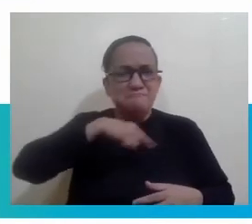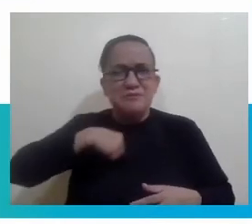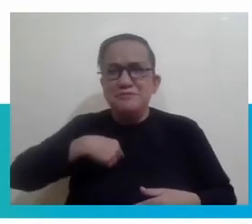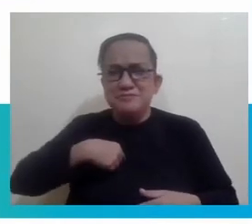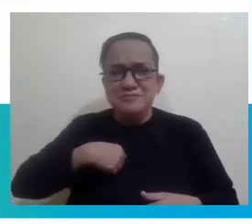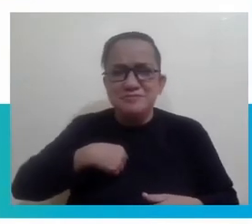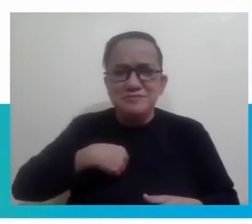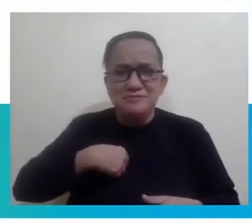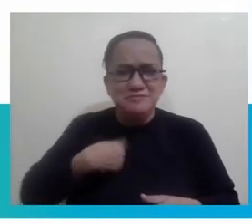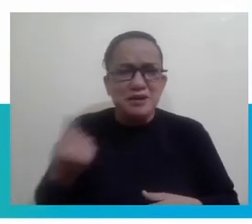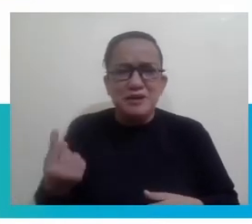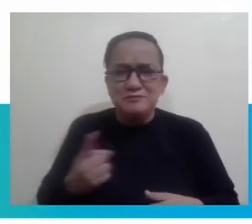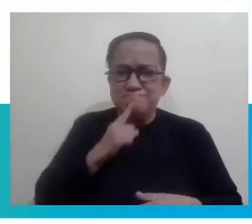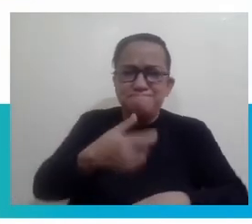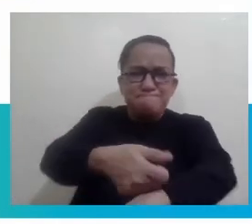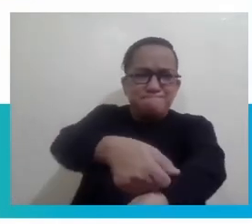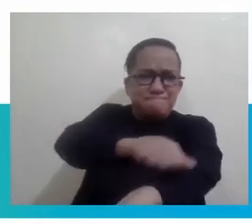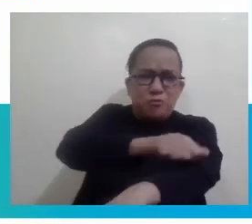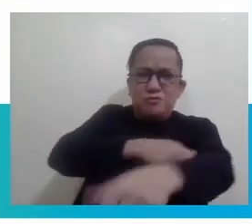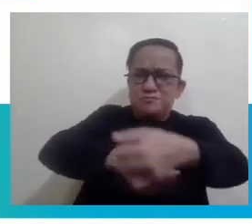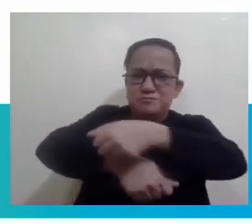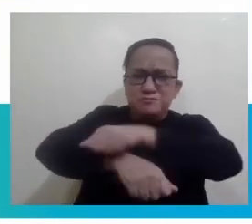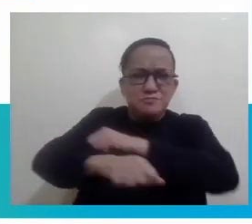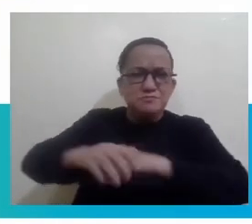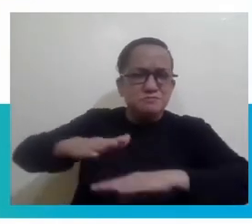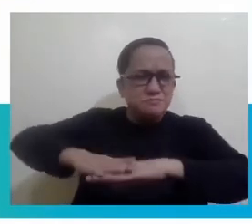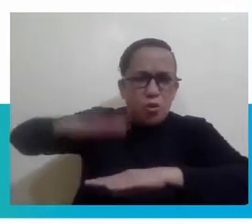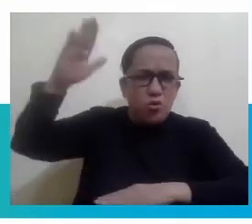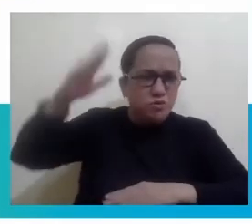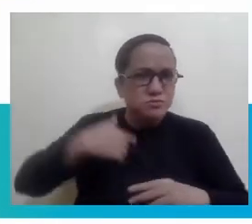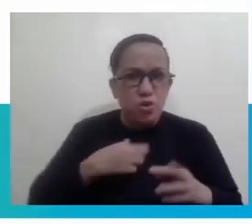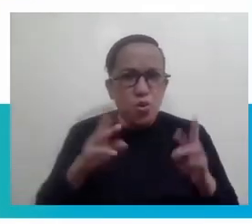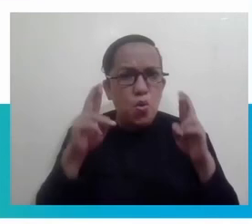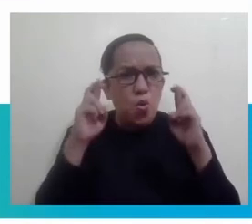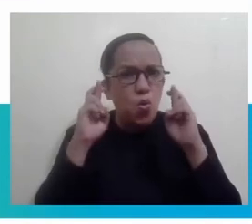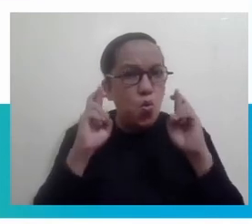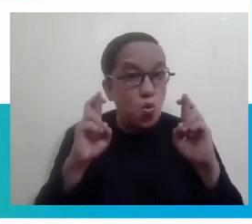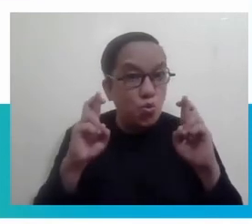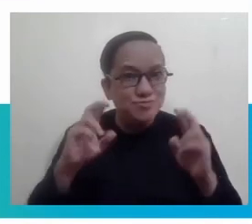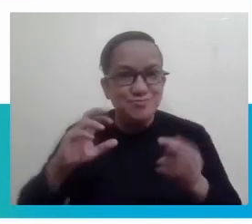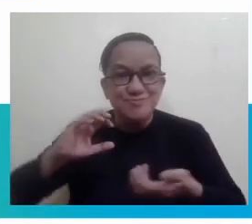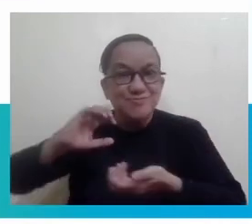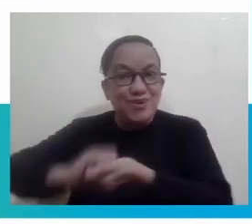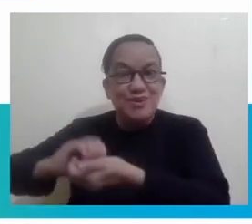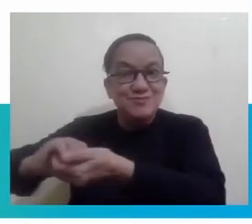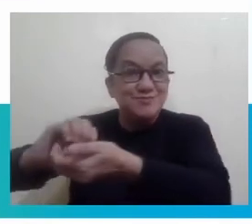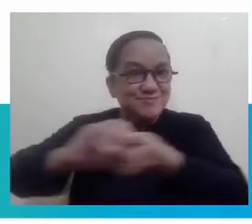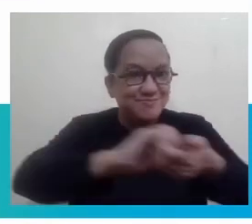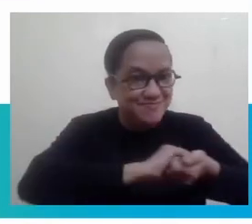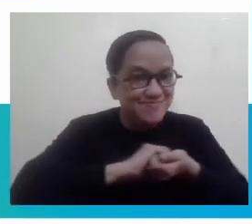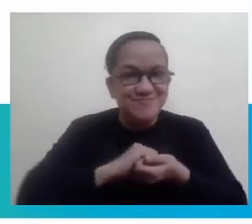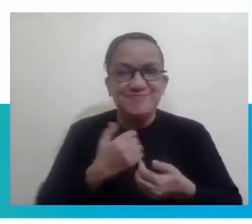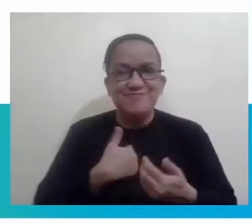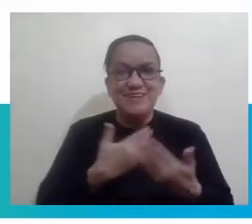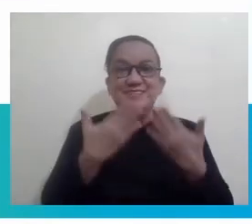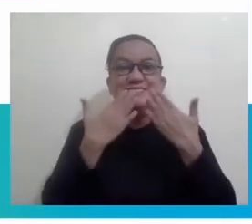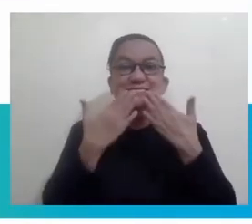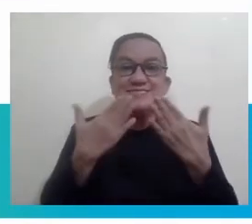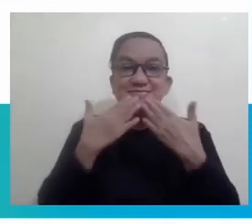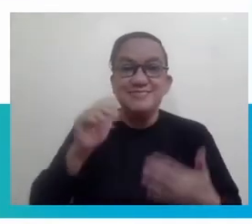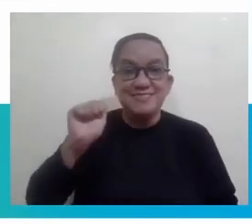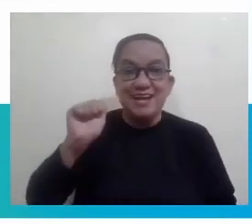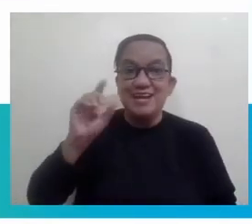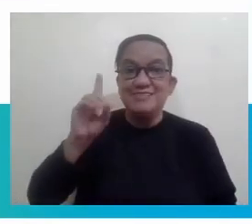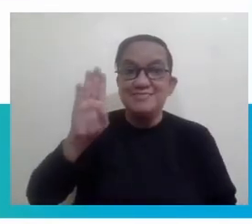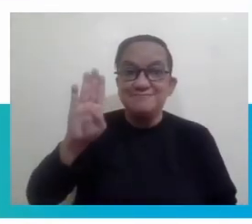work on these issues. And thank you to the Asian Development Bank and the World Wildlife Fund